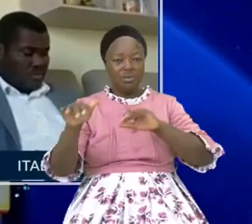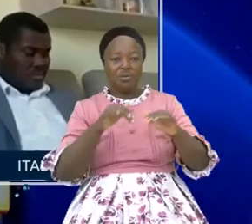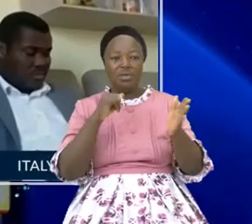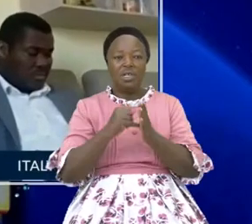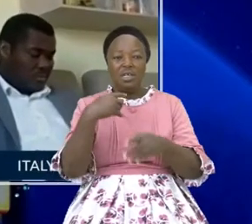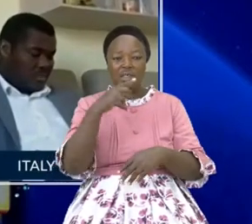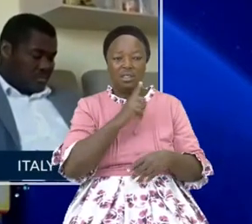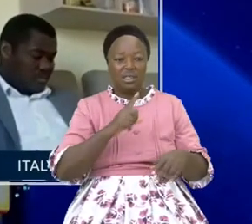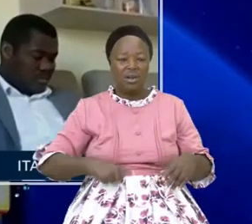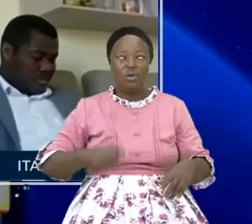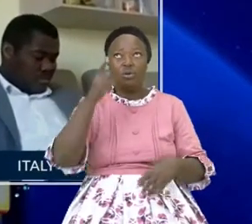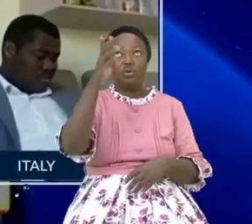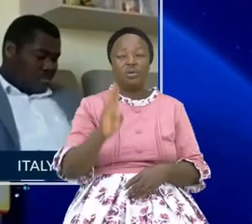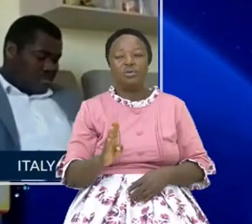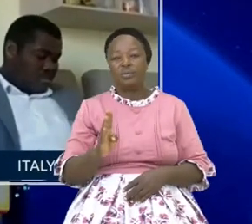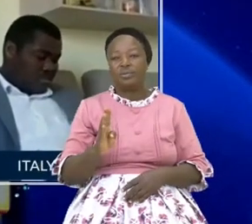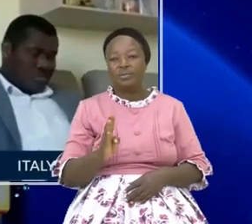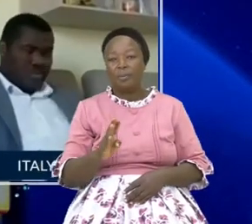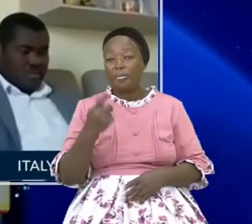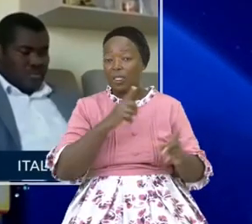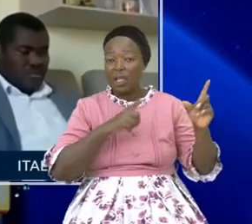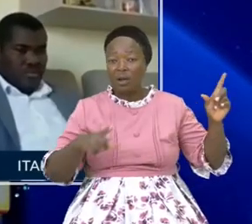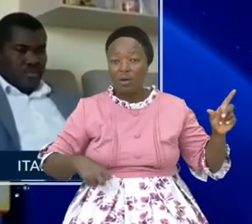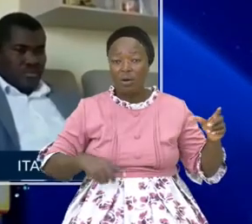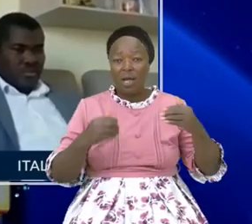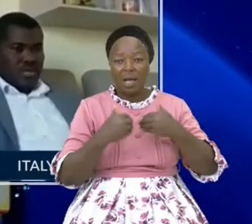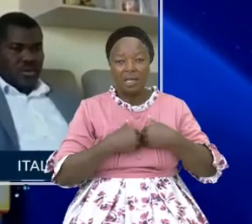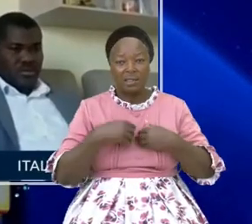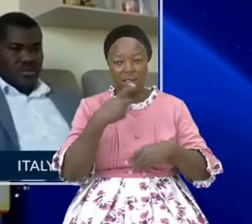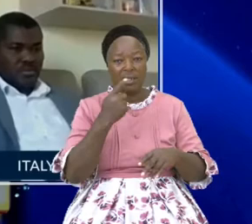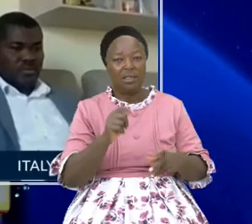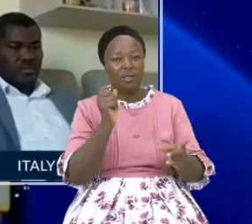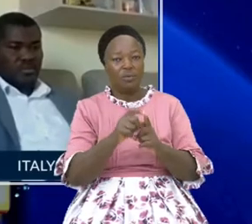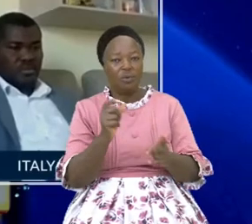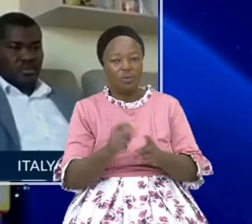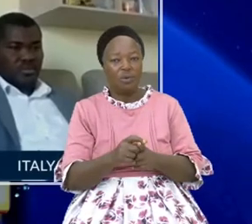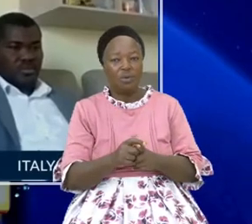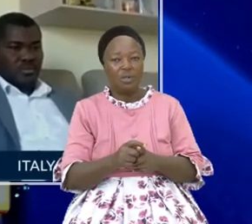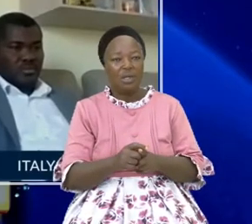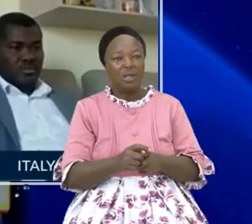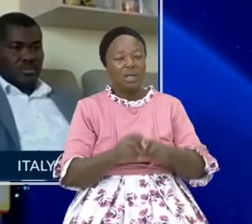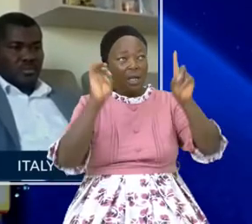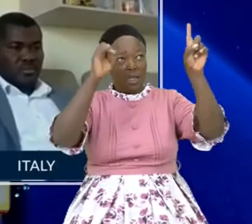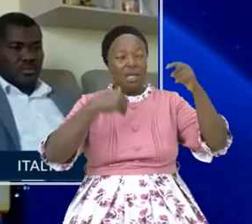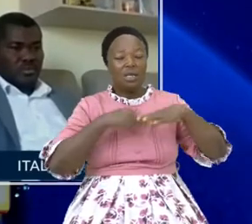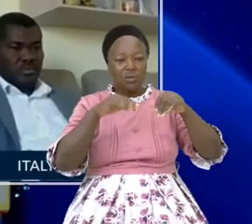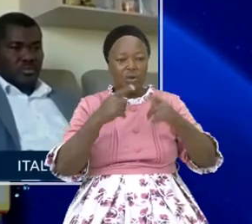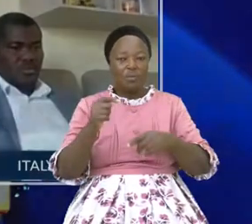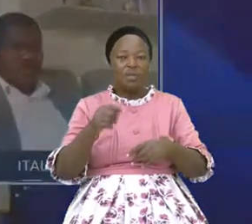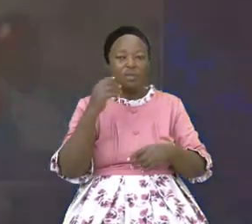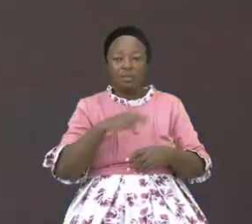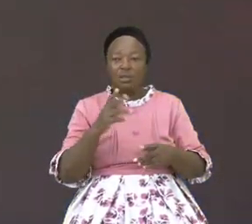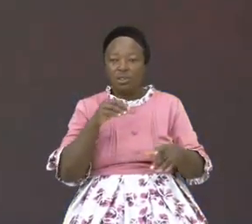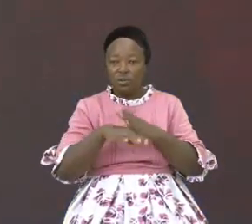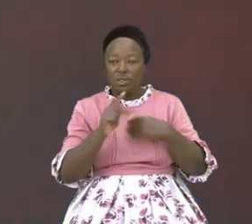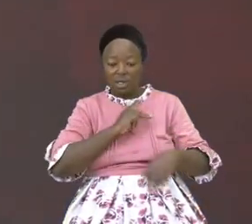the Lord God. The Lord has said the word. You have come in favor to the kingdom